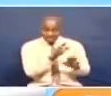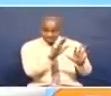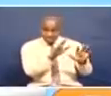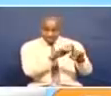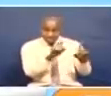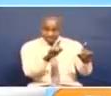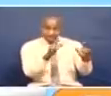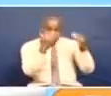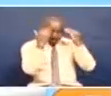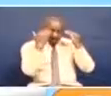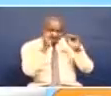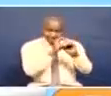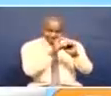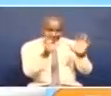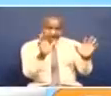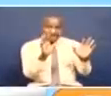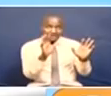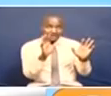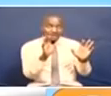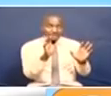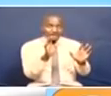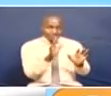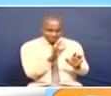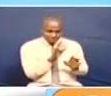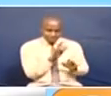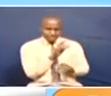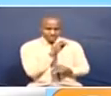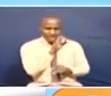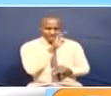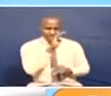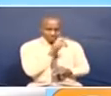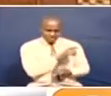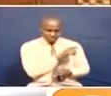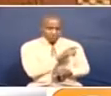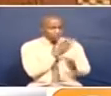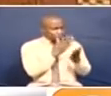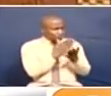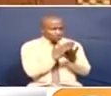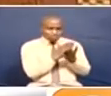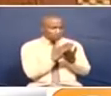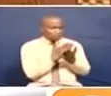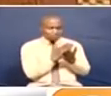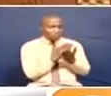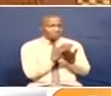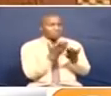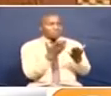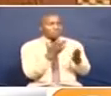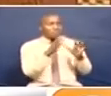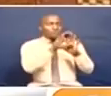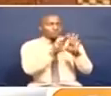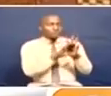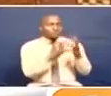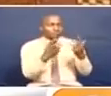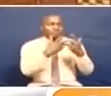But the court was very clear that the first respondent did not adhere to the tenets of the Constitution